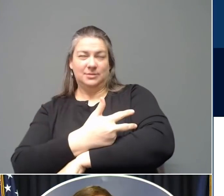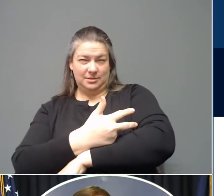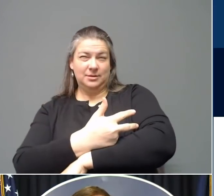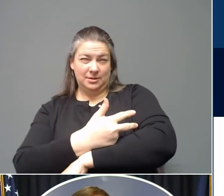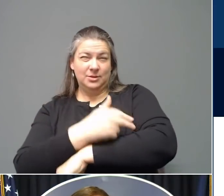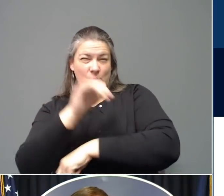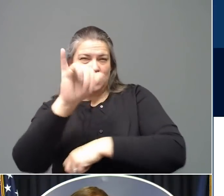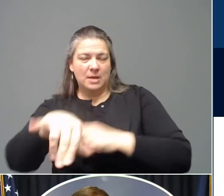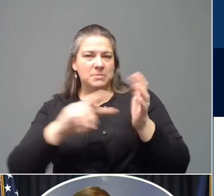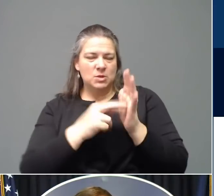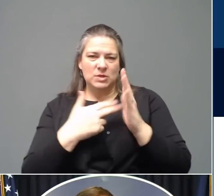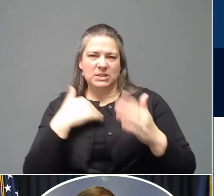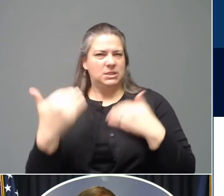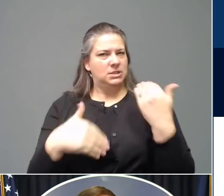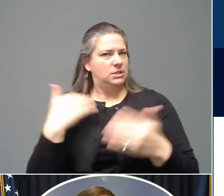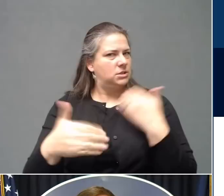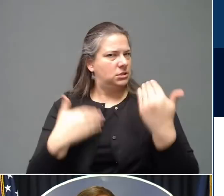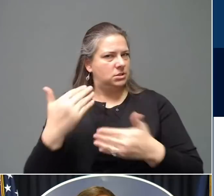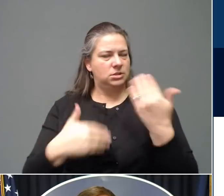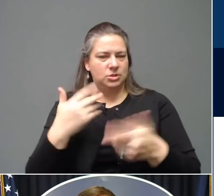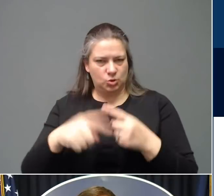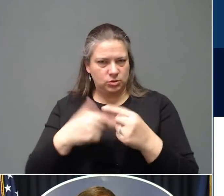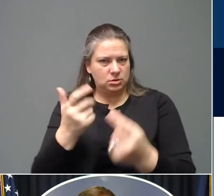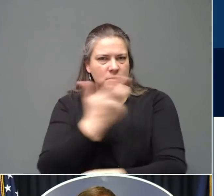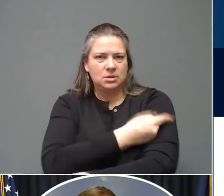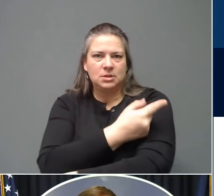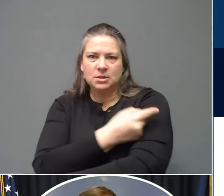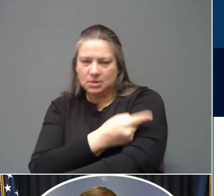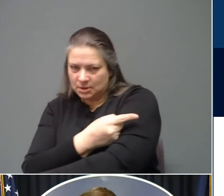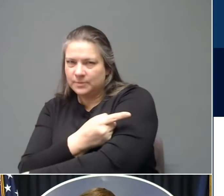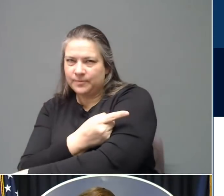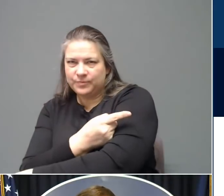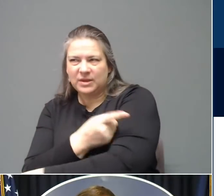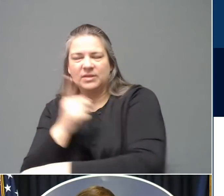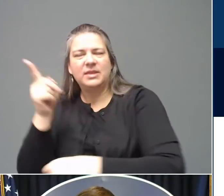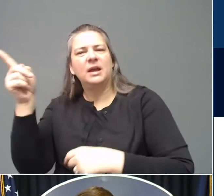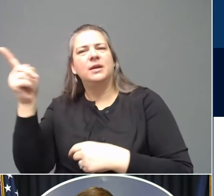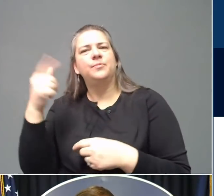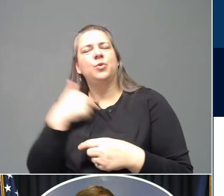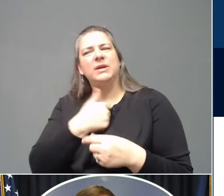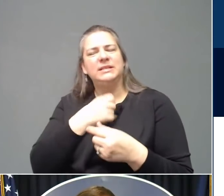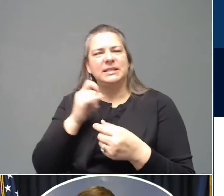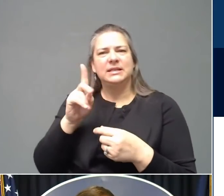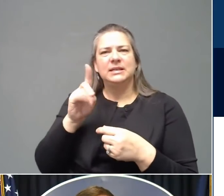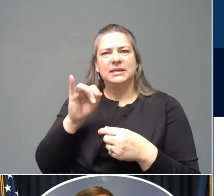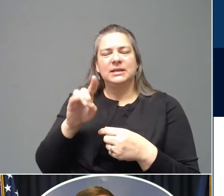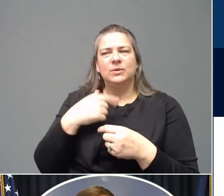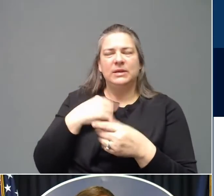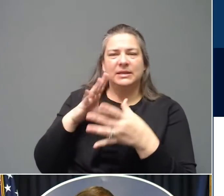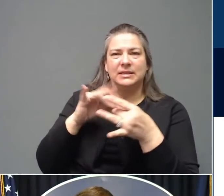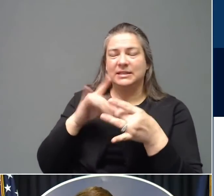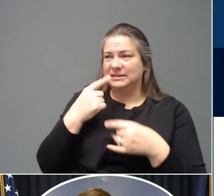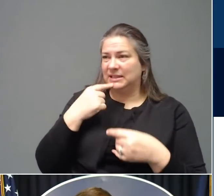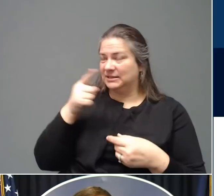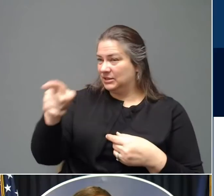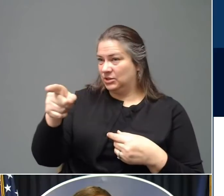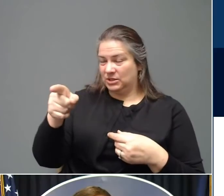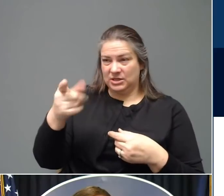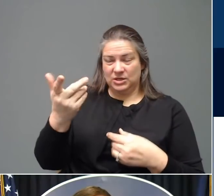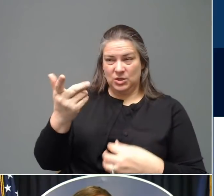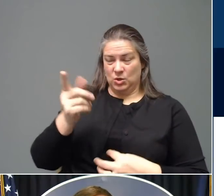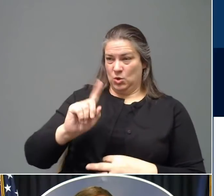saw the guidance. They got clarity in that if we can't find any more people in 1A at the moment, what do we